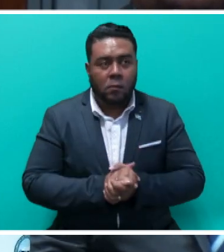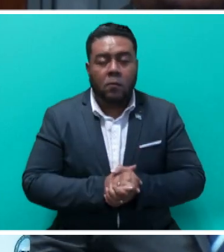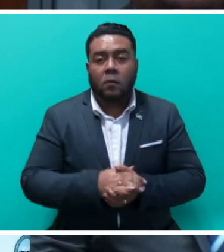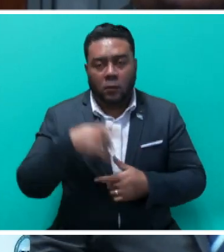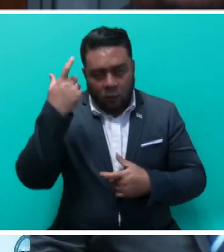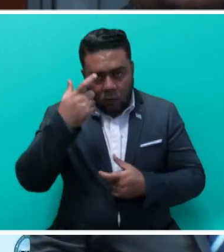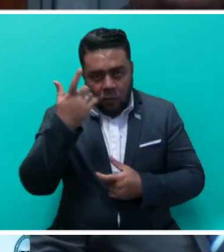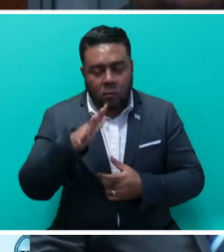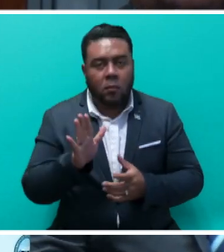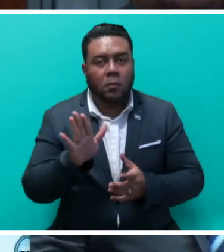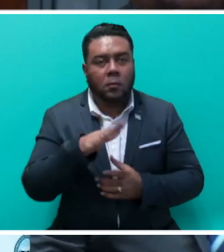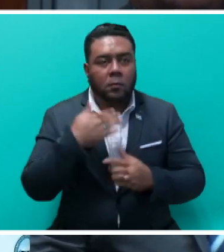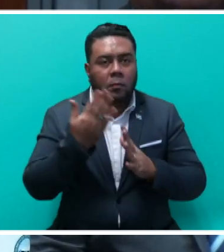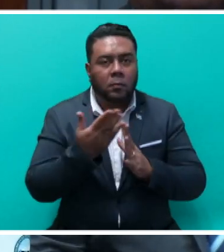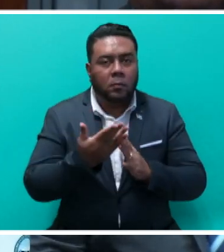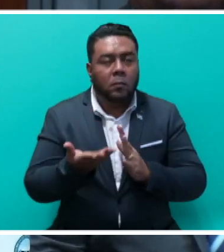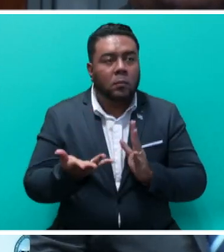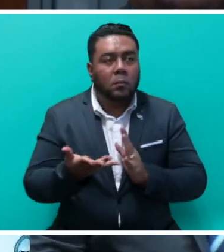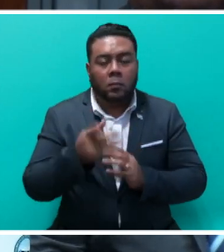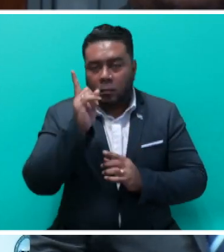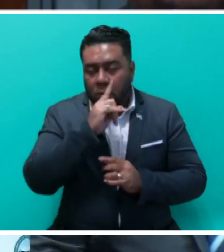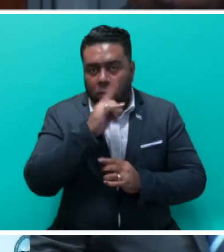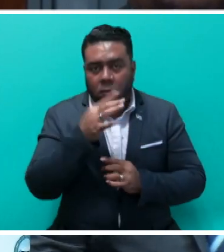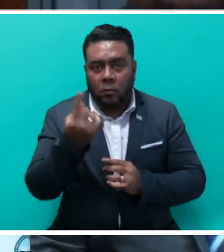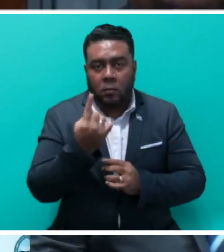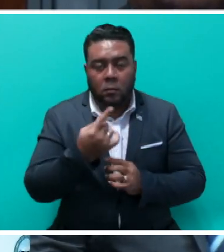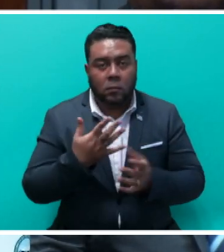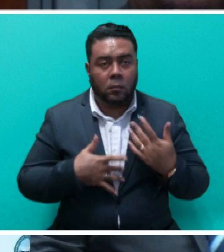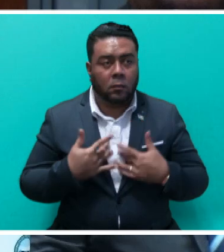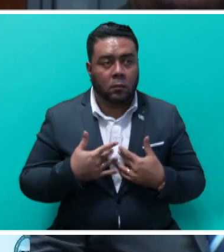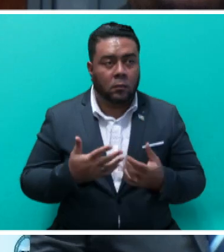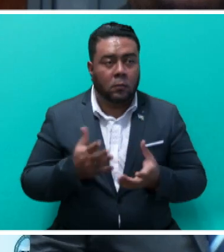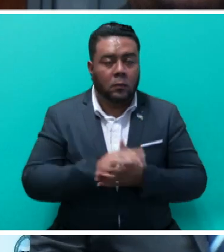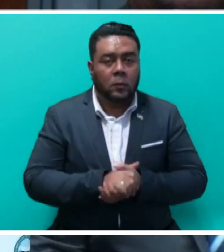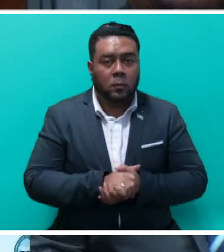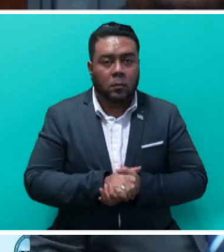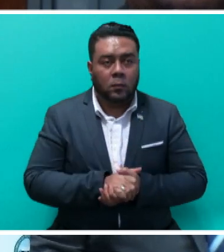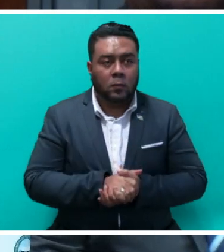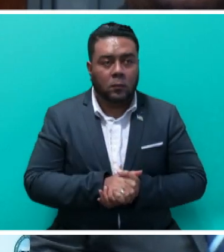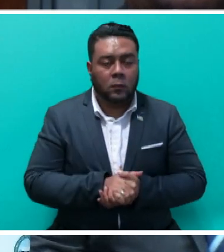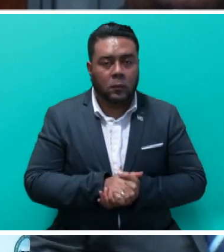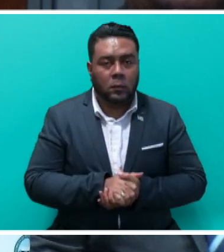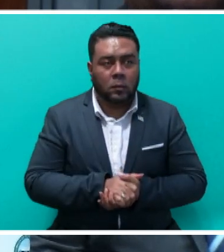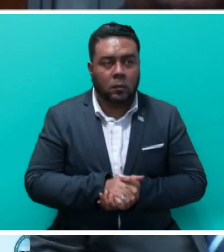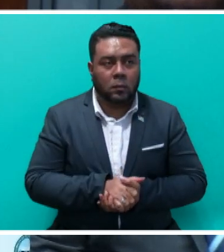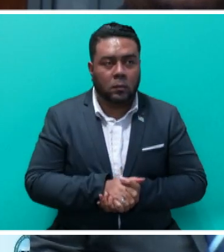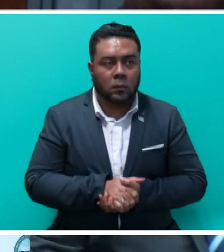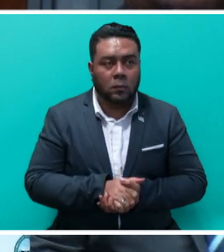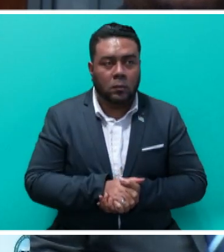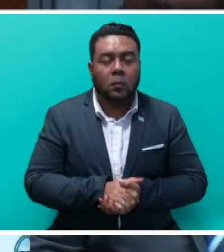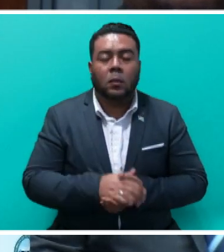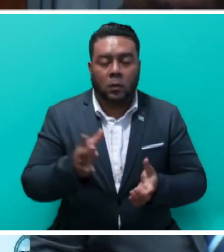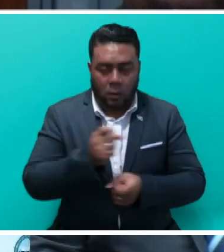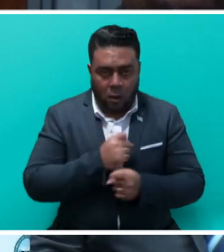among our constituents, particularly those whose livelihoods depend on operating these vehicles. It is therefore our